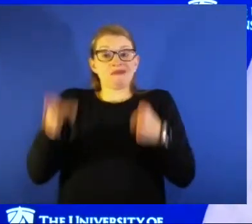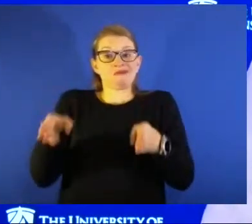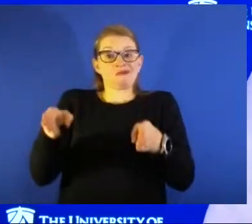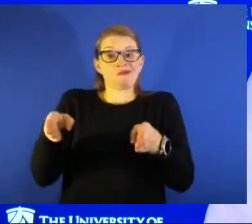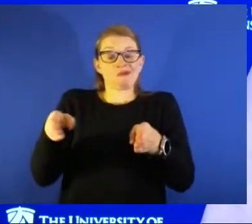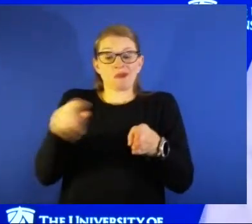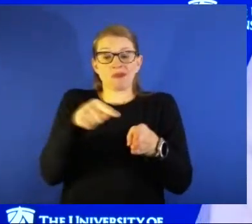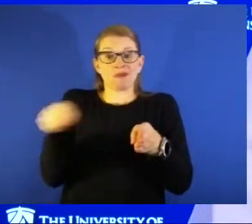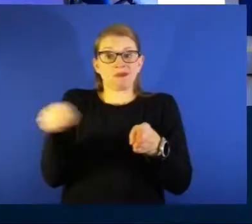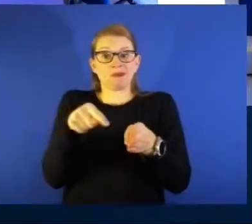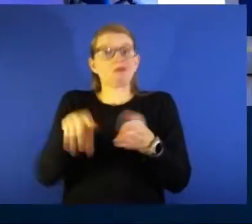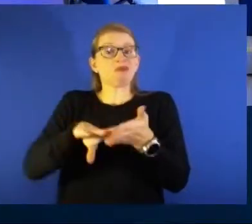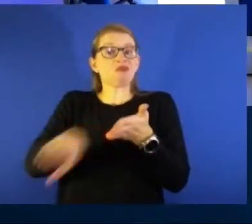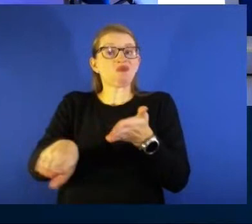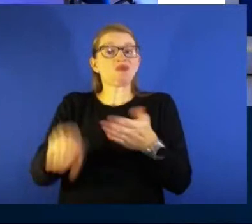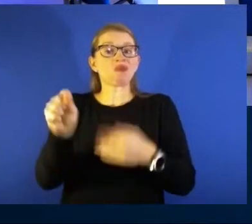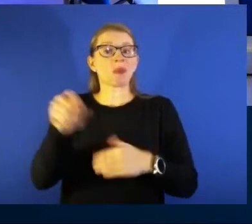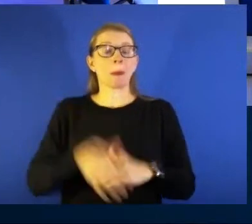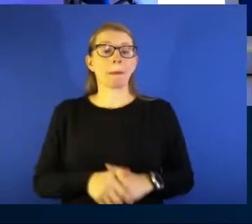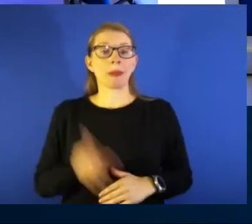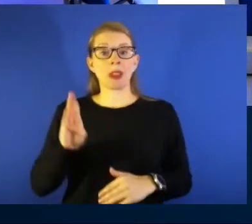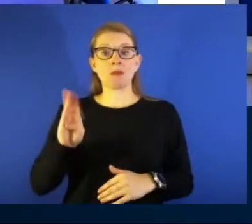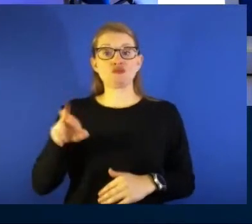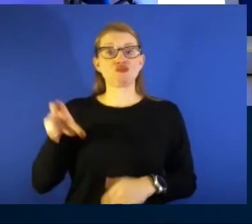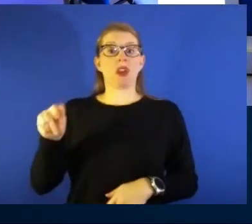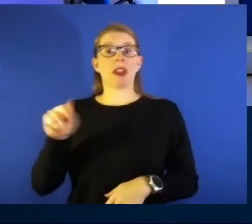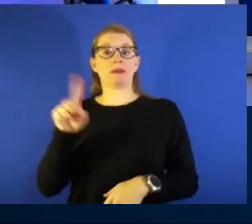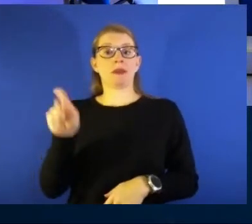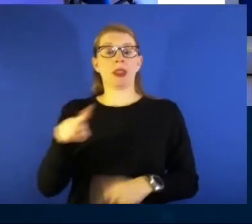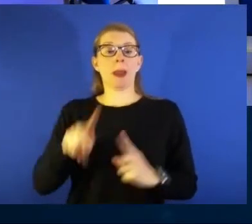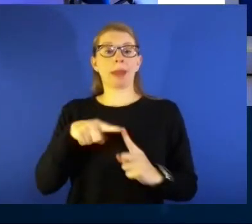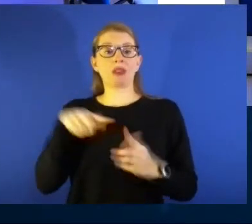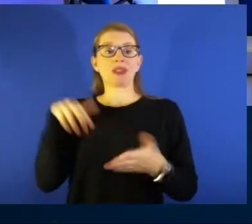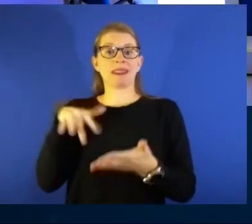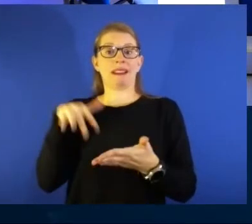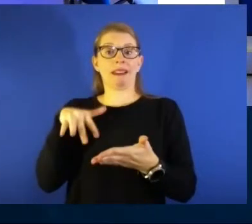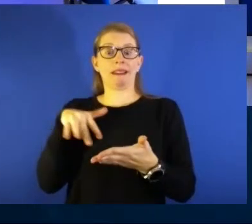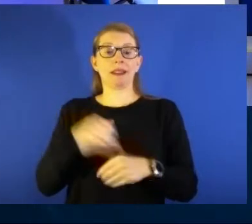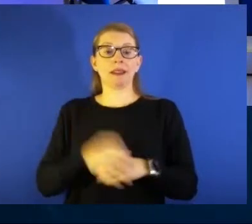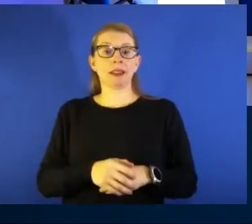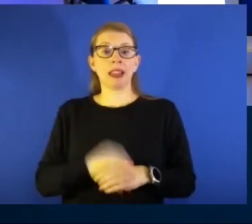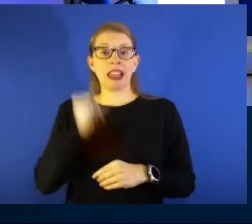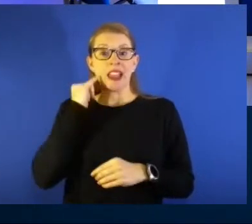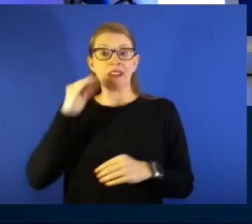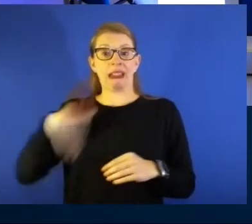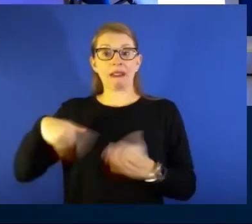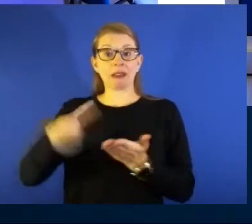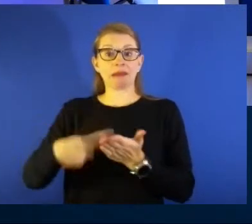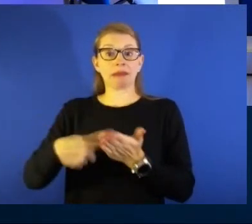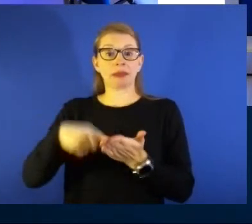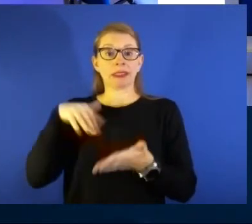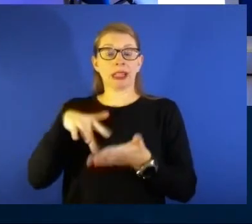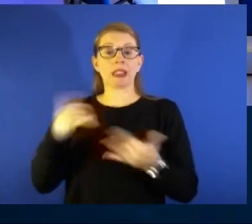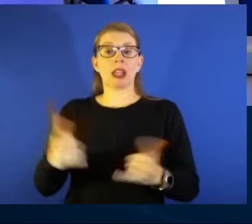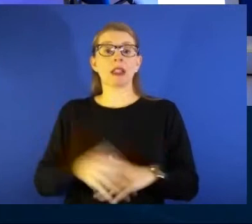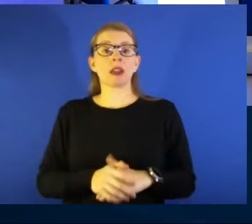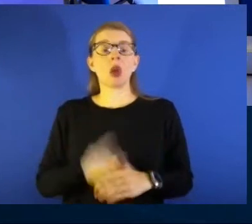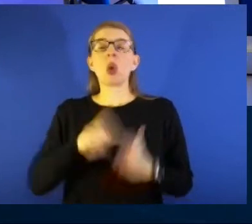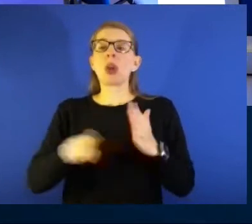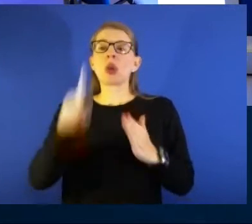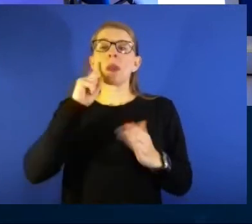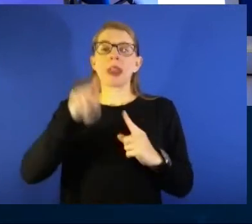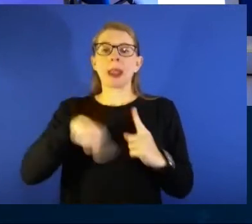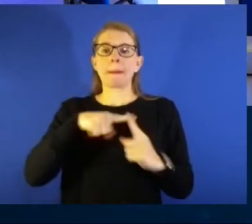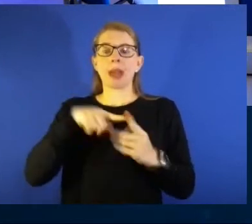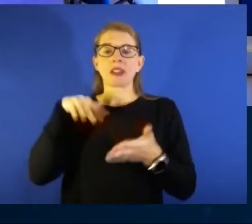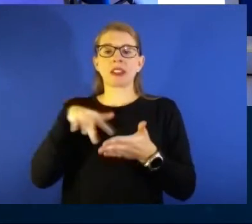getting discharged. Okay, Brian has another question for you about a study. So if you haven't gotten to that study yet today, let me know. But what do you think about the study of